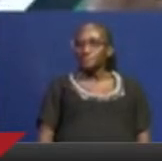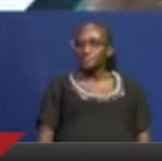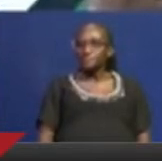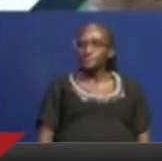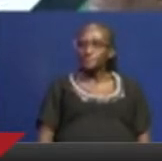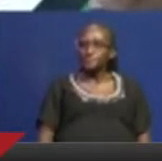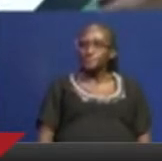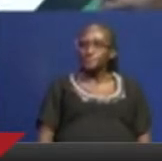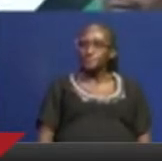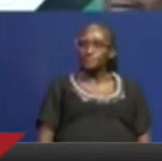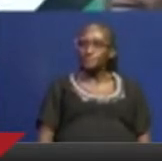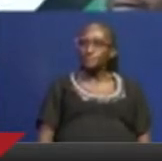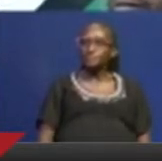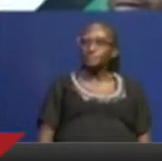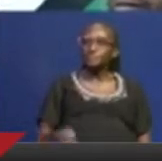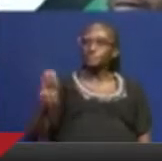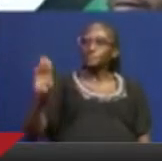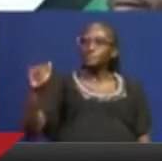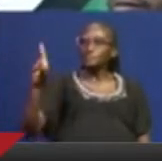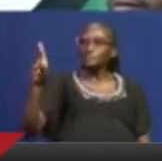Jomvu Badibadi Twalib.